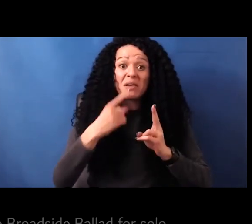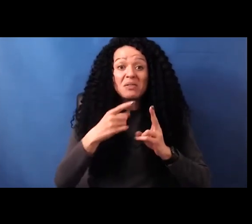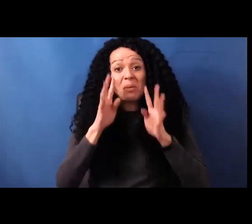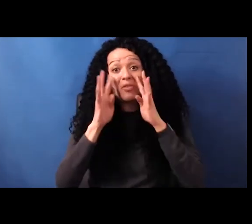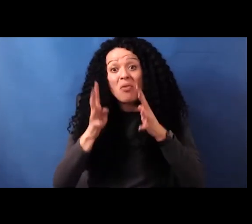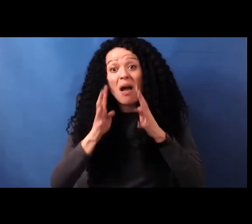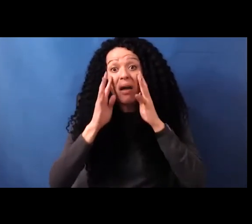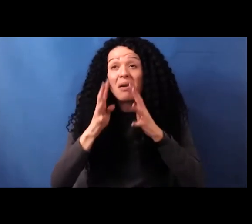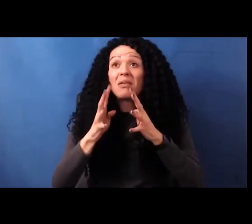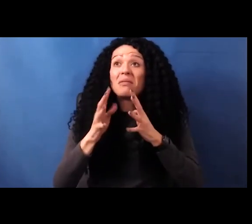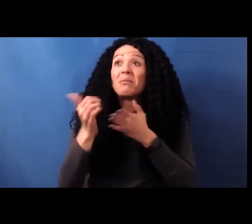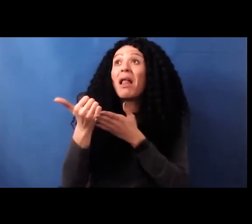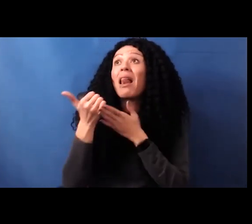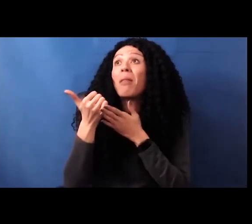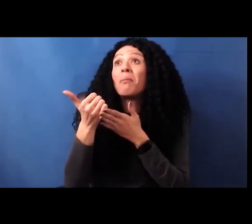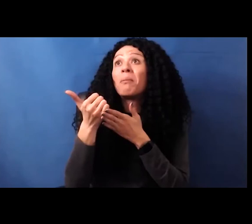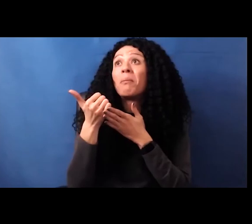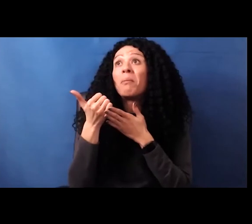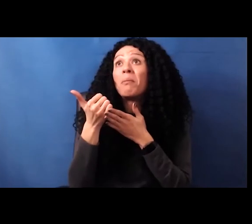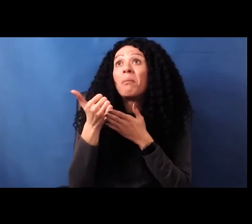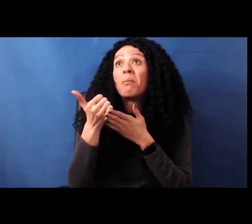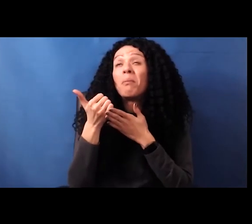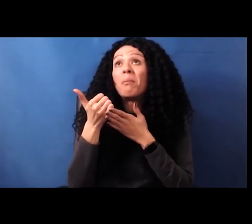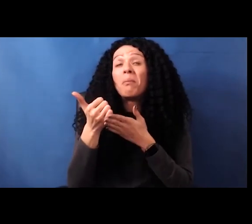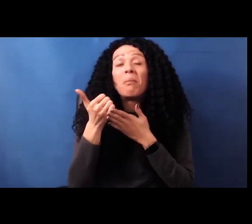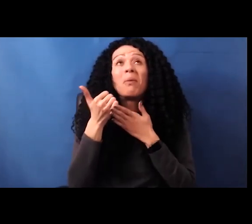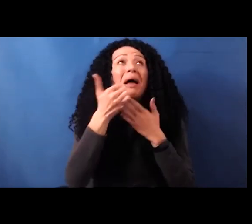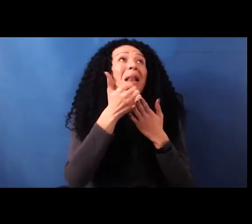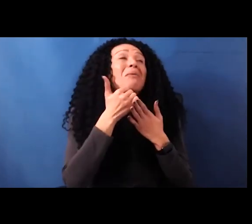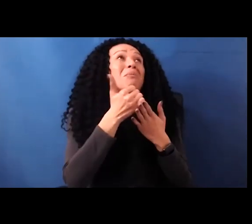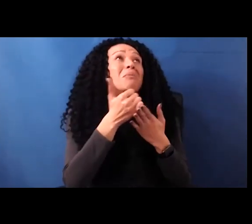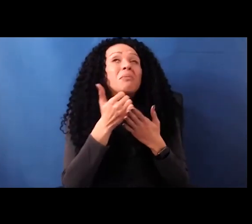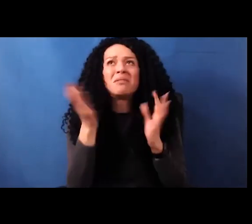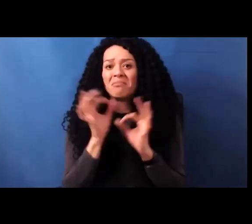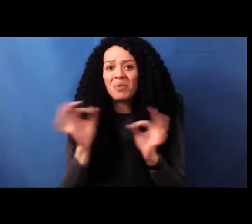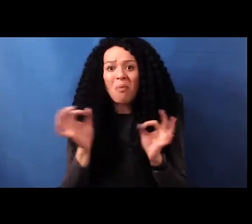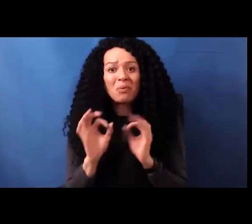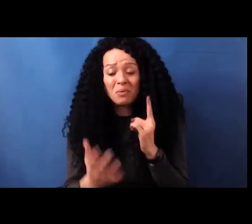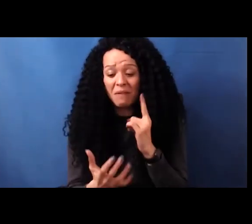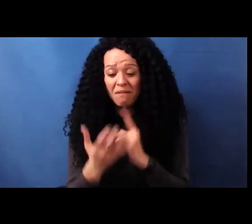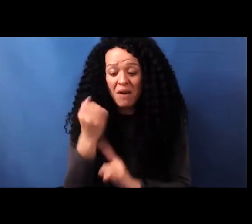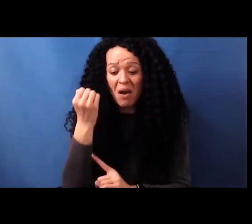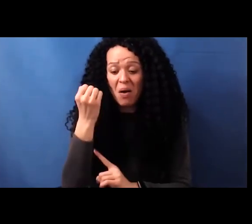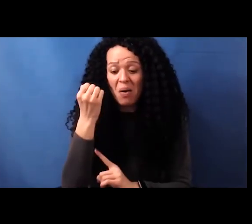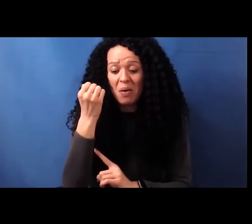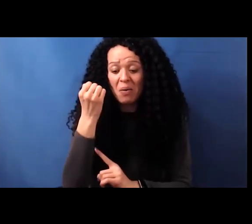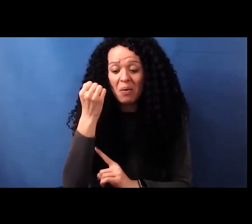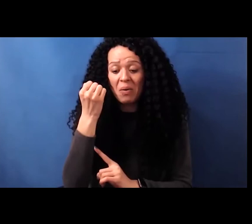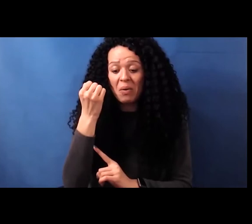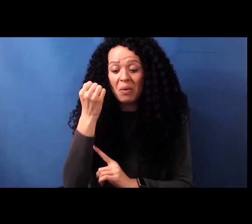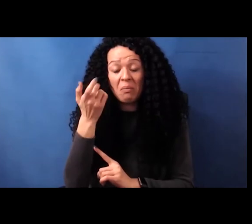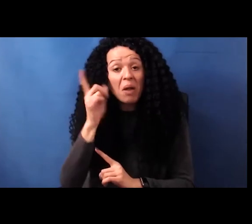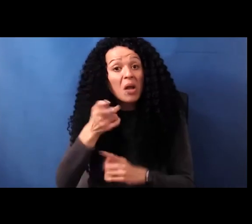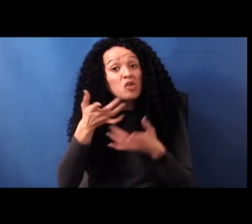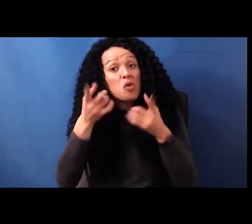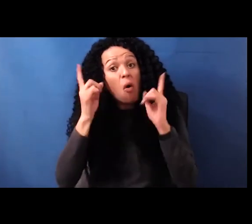crying for help, but there's none to be found, and God